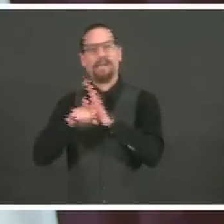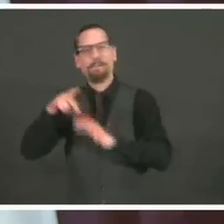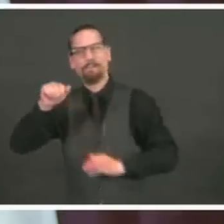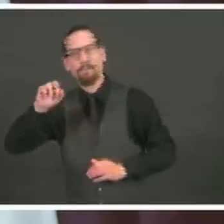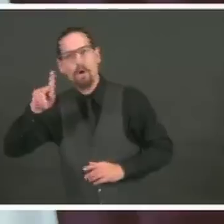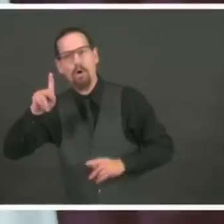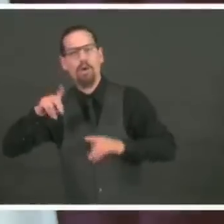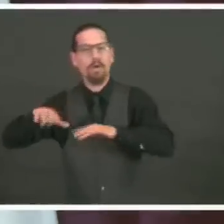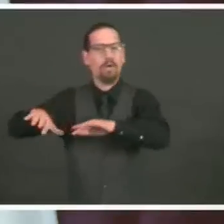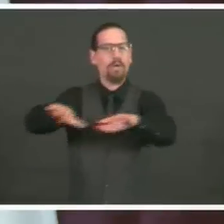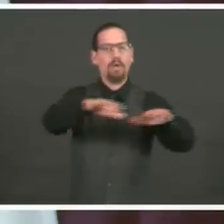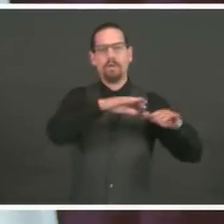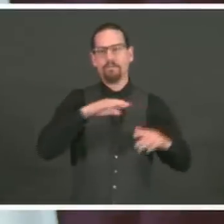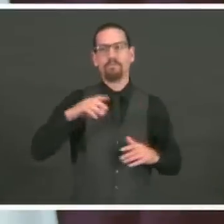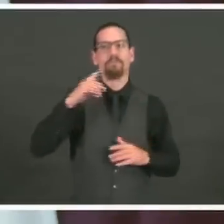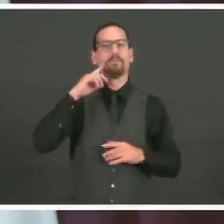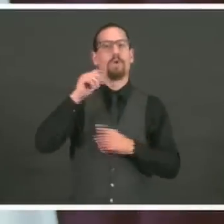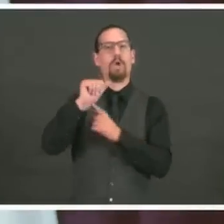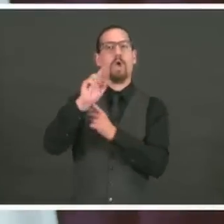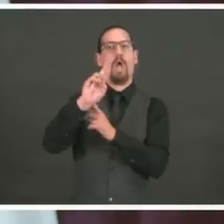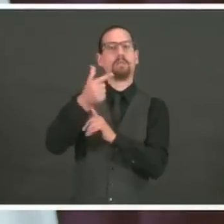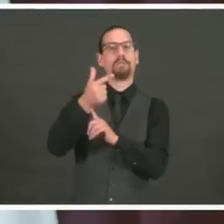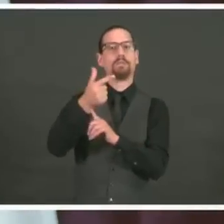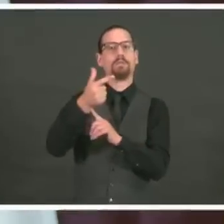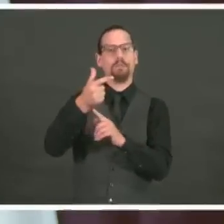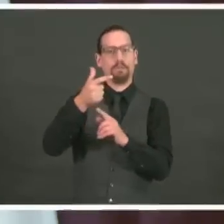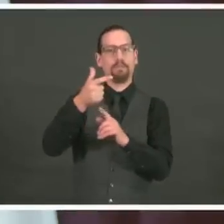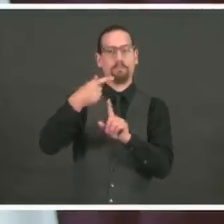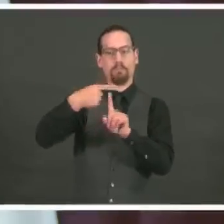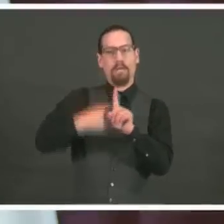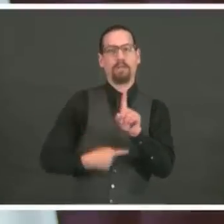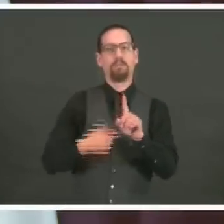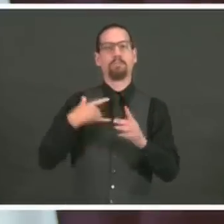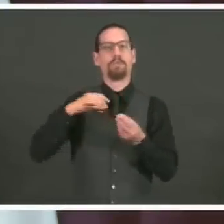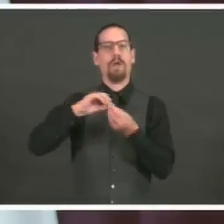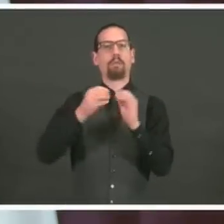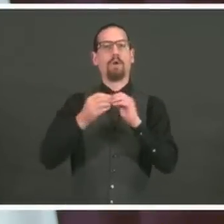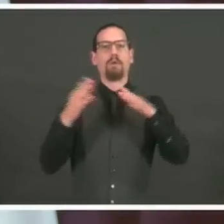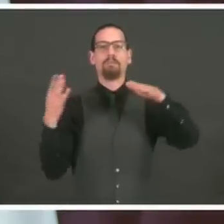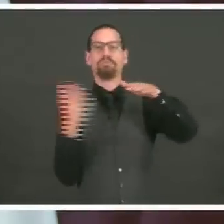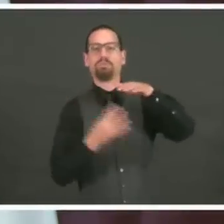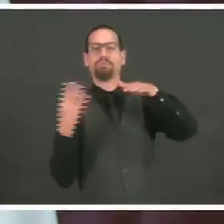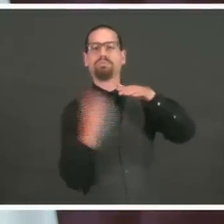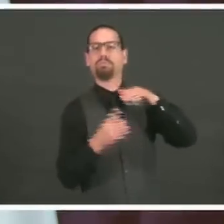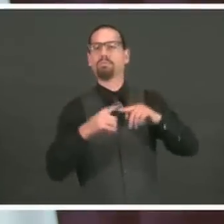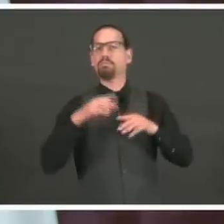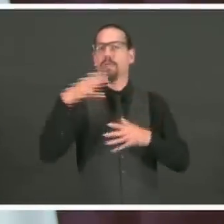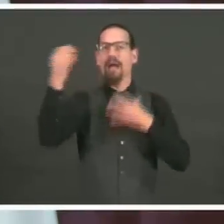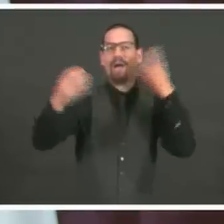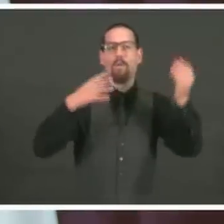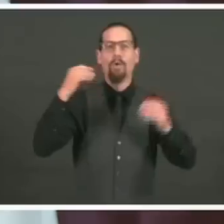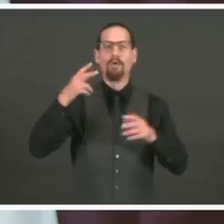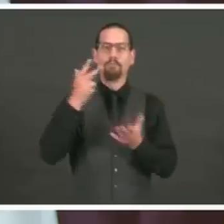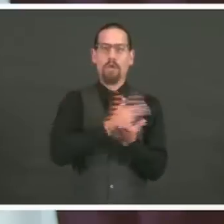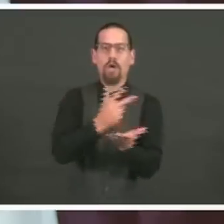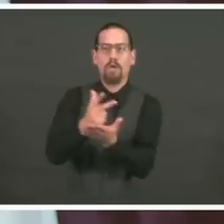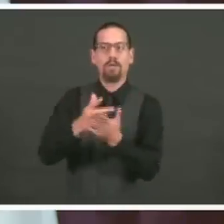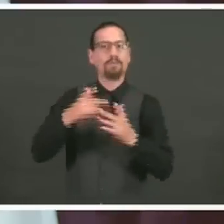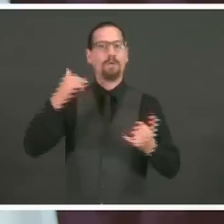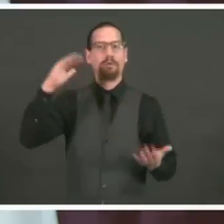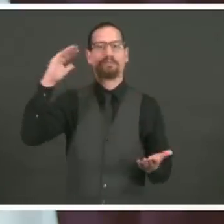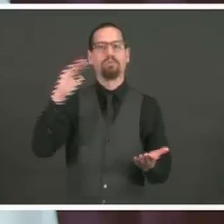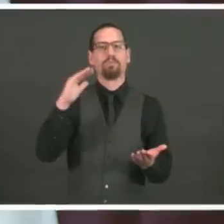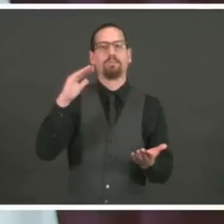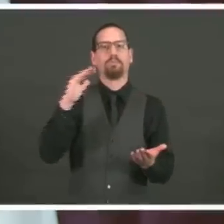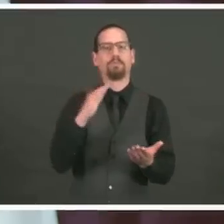crowds thin out at the beach anyway. This past weekend, the weather wasn't great, so fortunately, we had a good experience